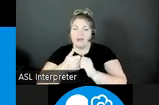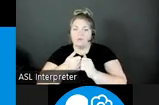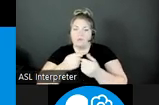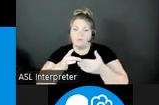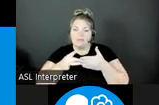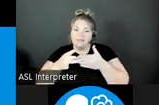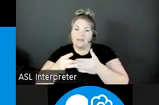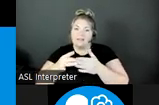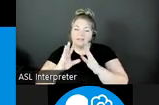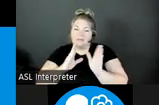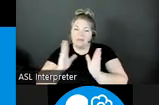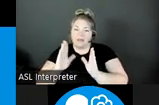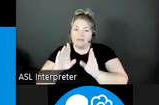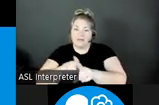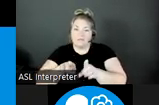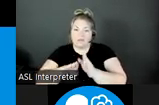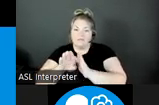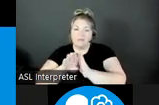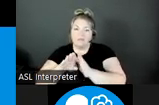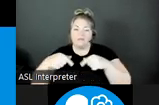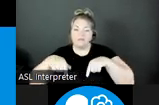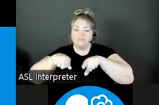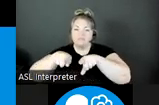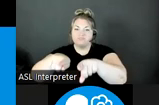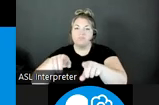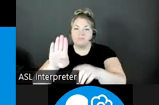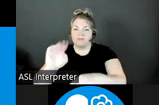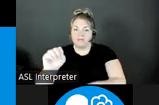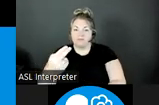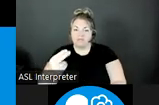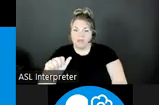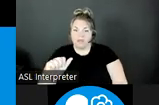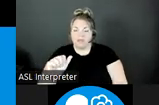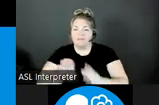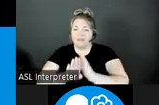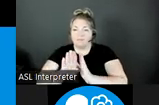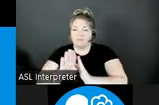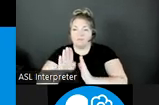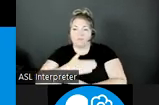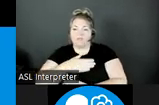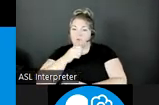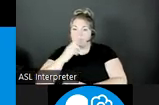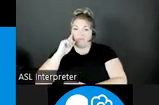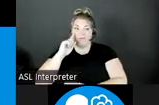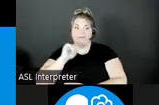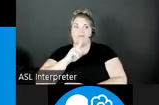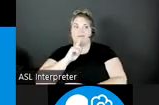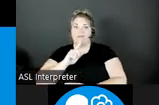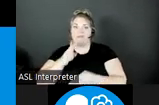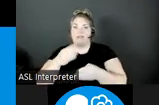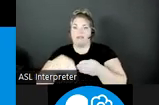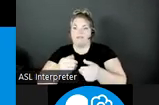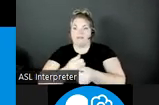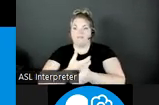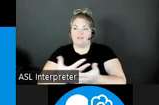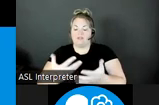we develop it alongside the development of the BHA. So Please don't feel like this is the be all end all of